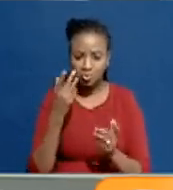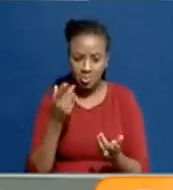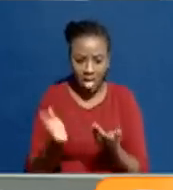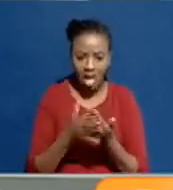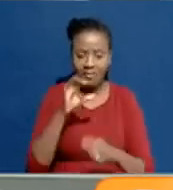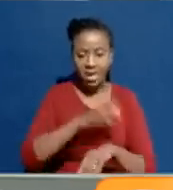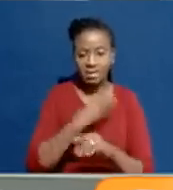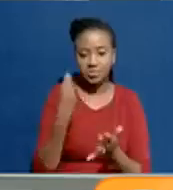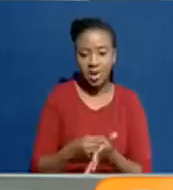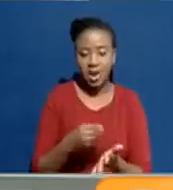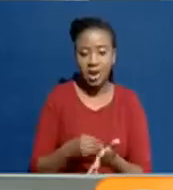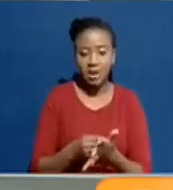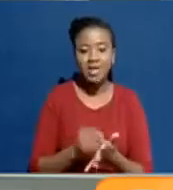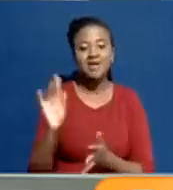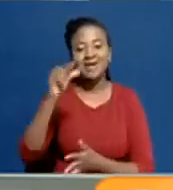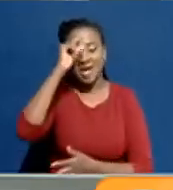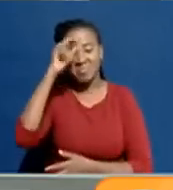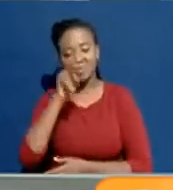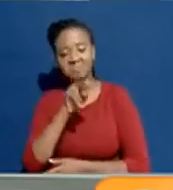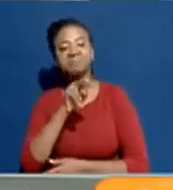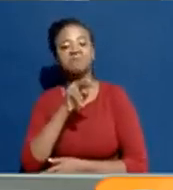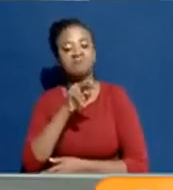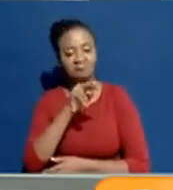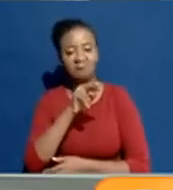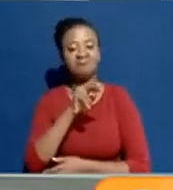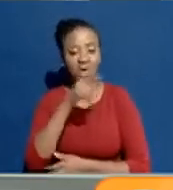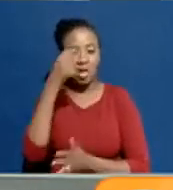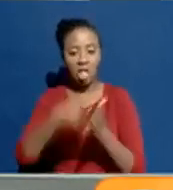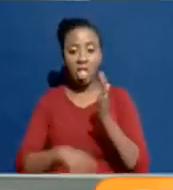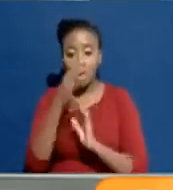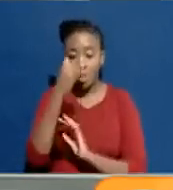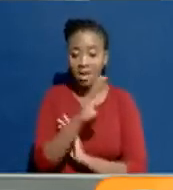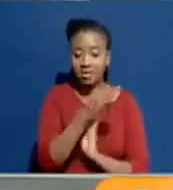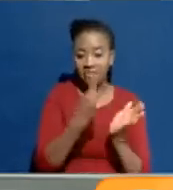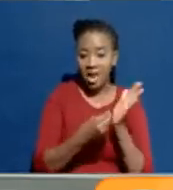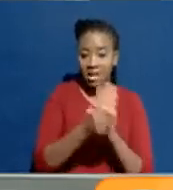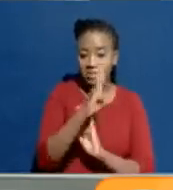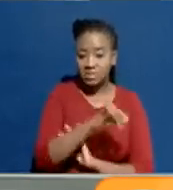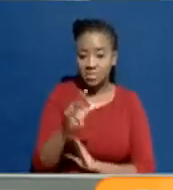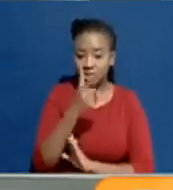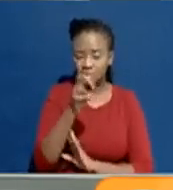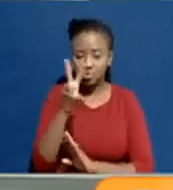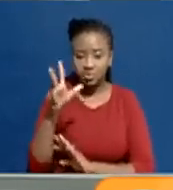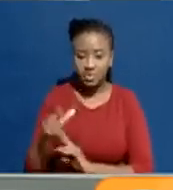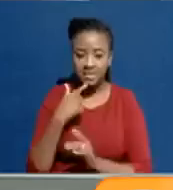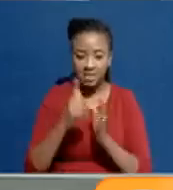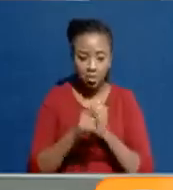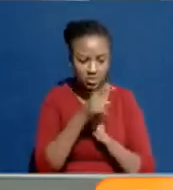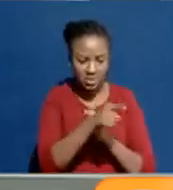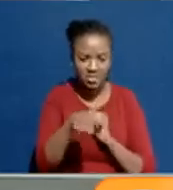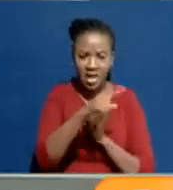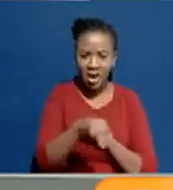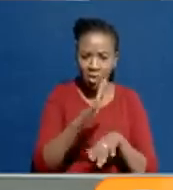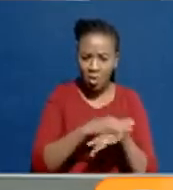has caught the attention of the government. According to the proposed Finance Bill 2023, if fortunes are being made on